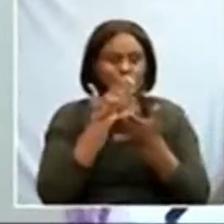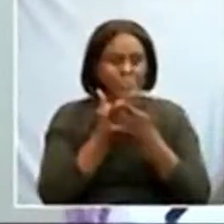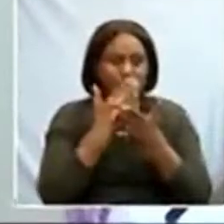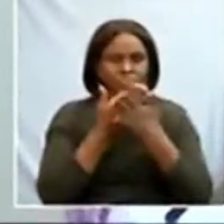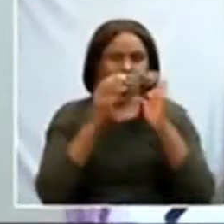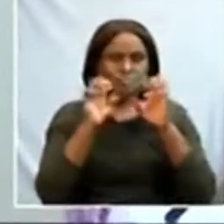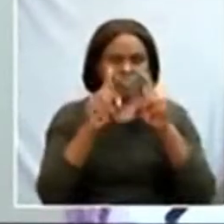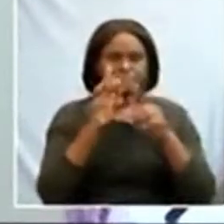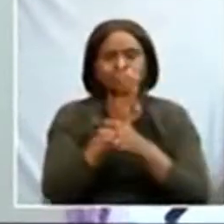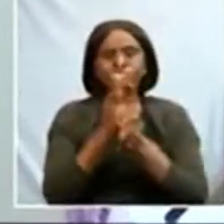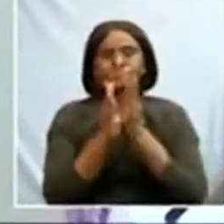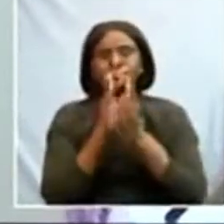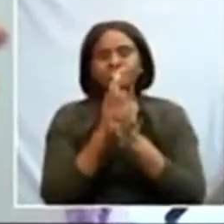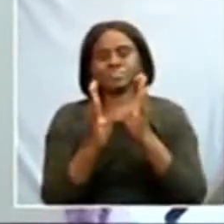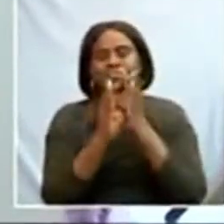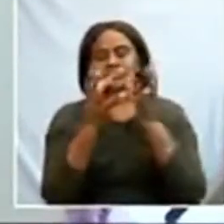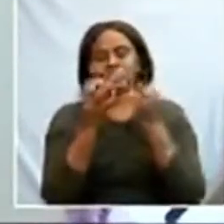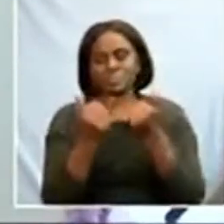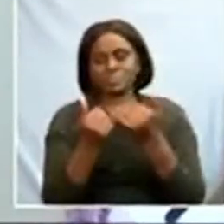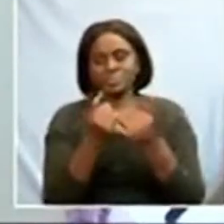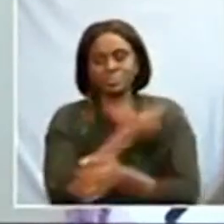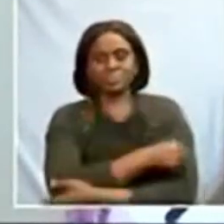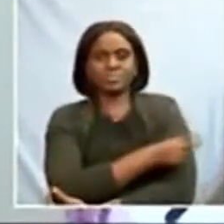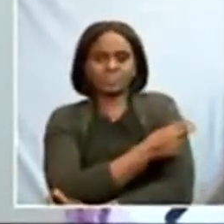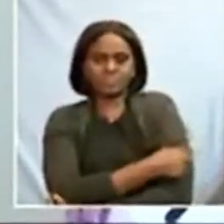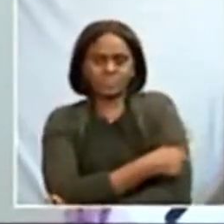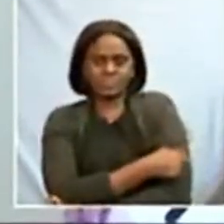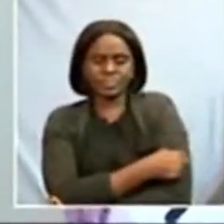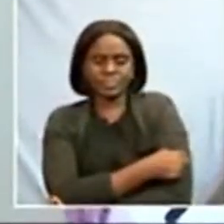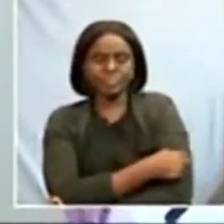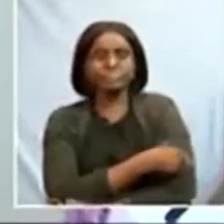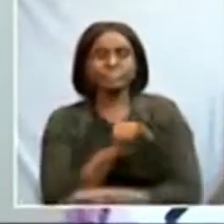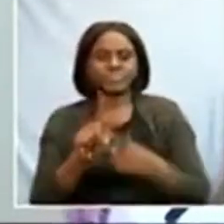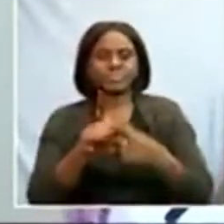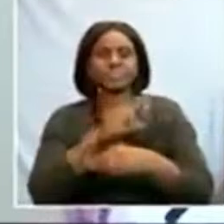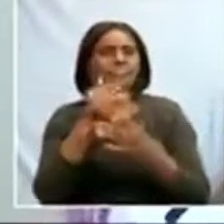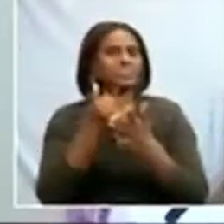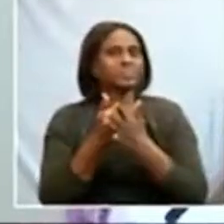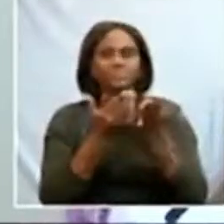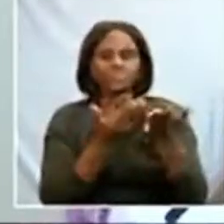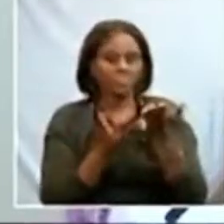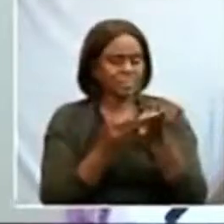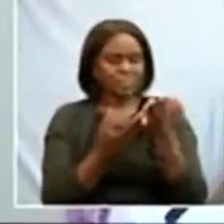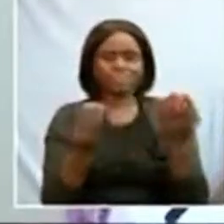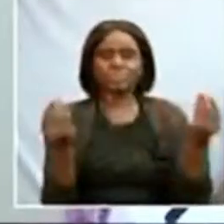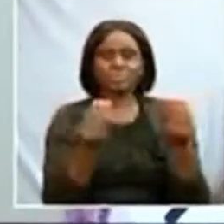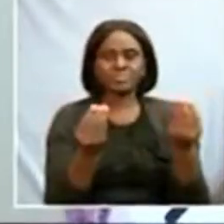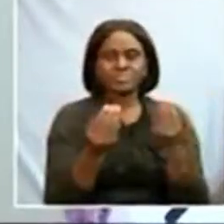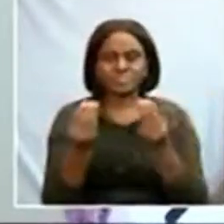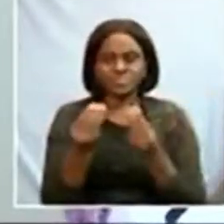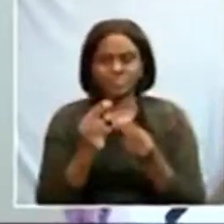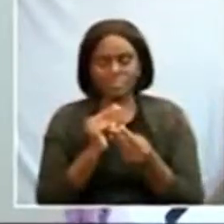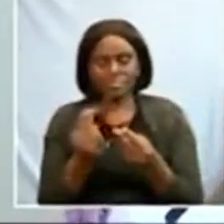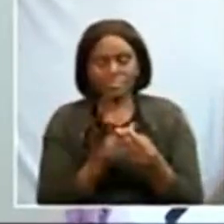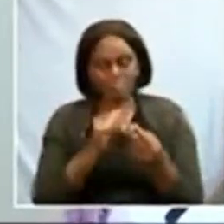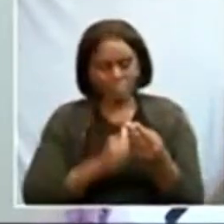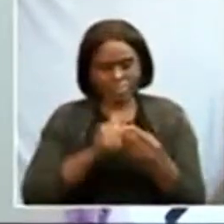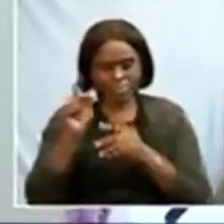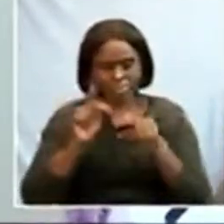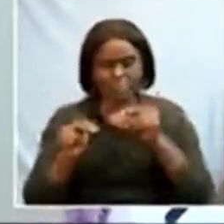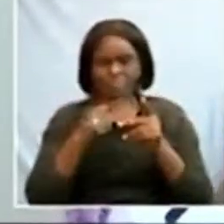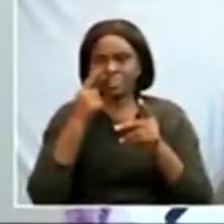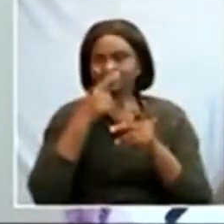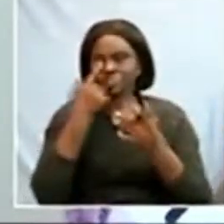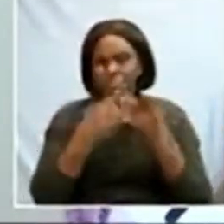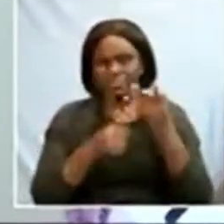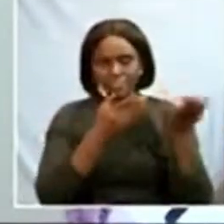educational infrastructure. They want health facilities. But all being hindered by us, the people that are